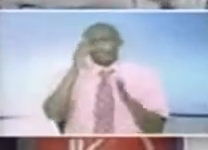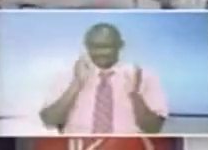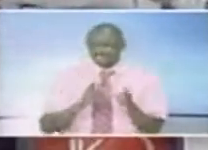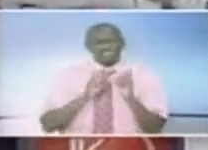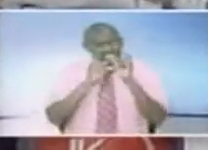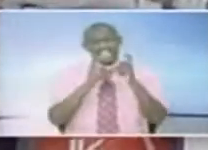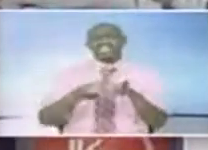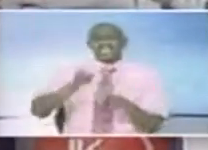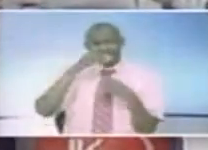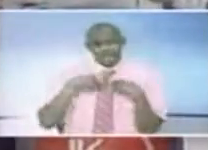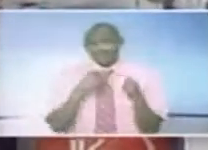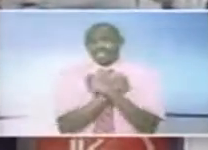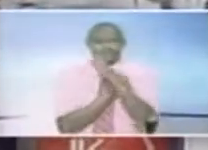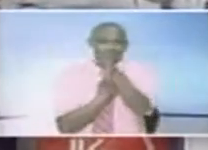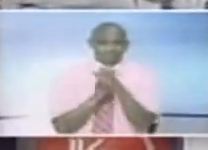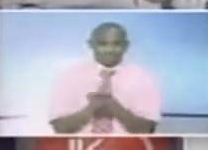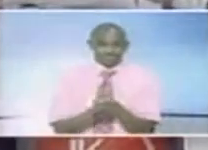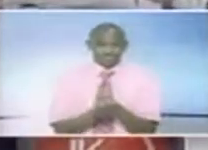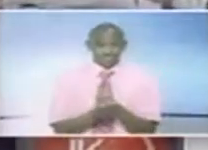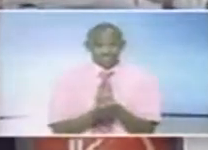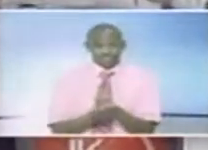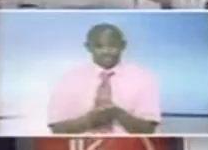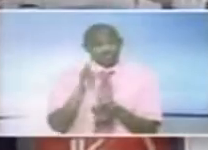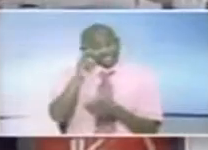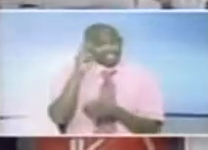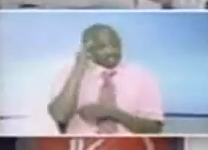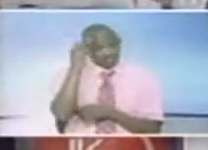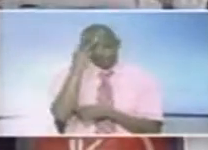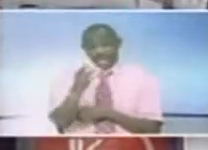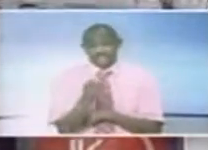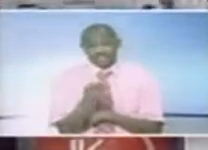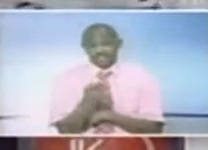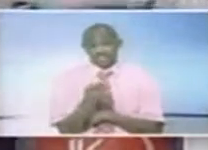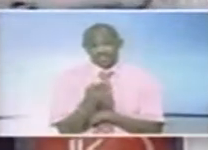talented. Awesome. I love it. You see now the reason why